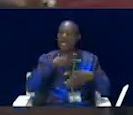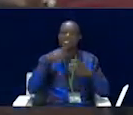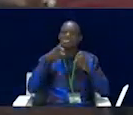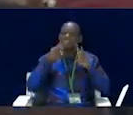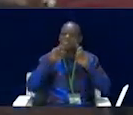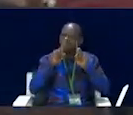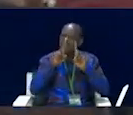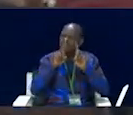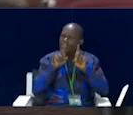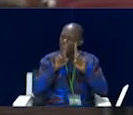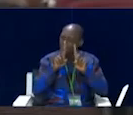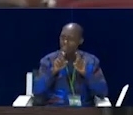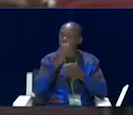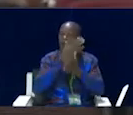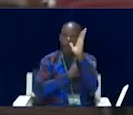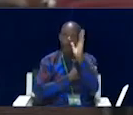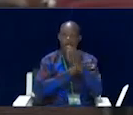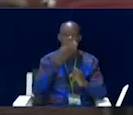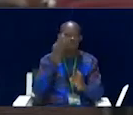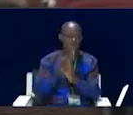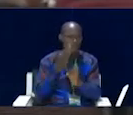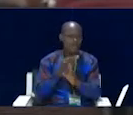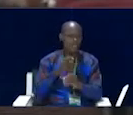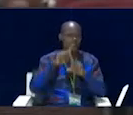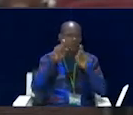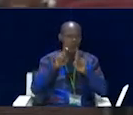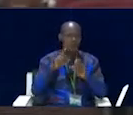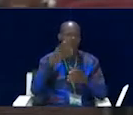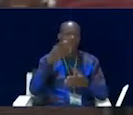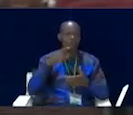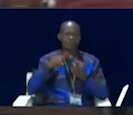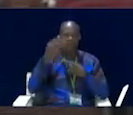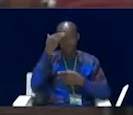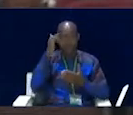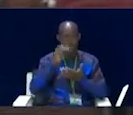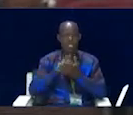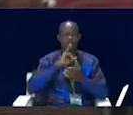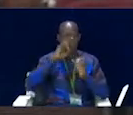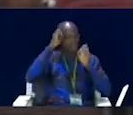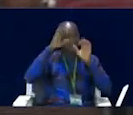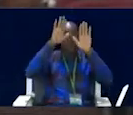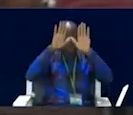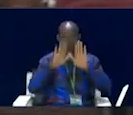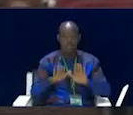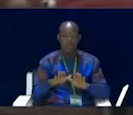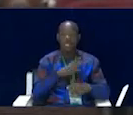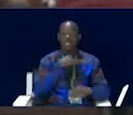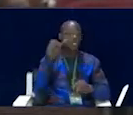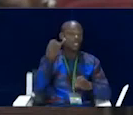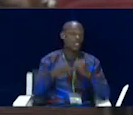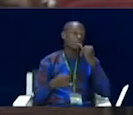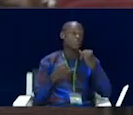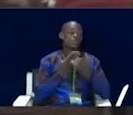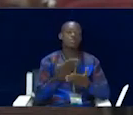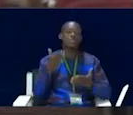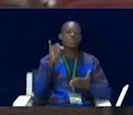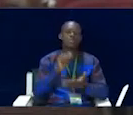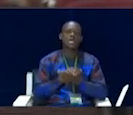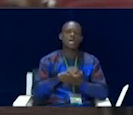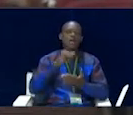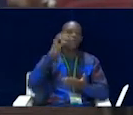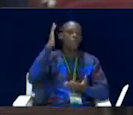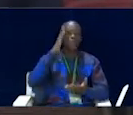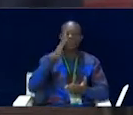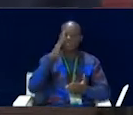good? Can you try the faith of God? Praise the Lord. And the last thing that will stand in